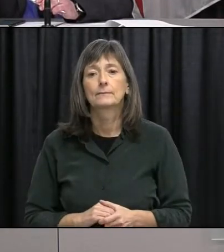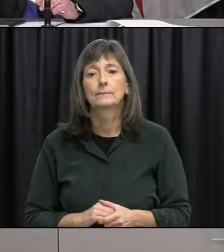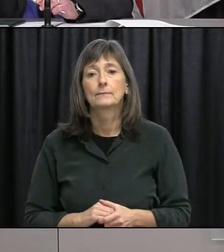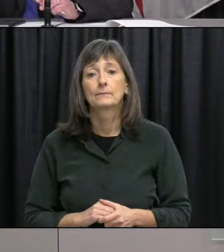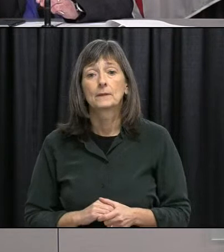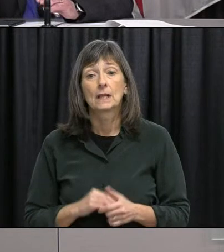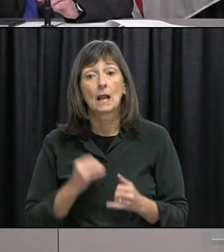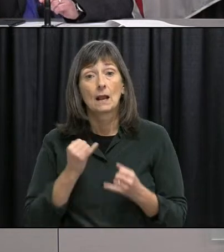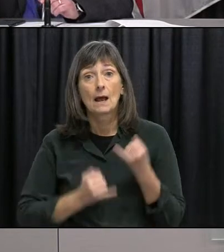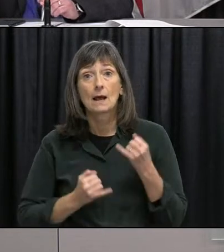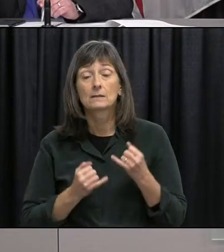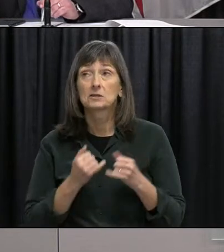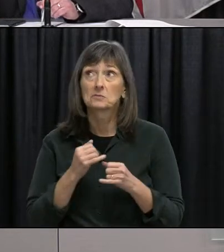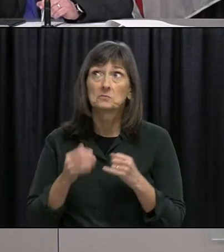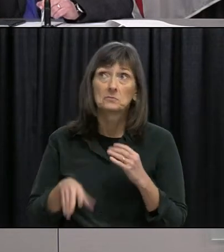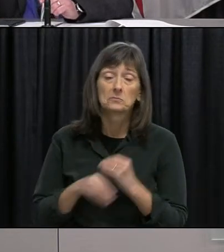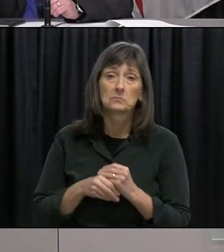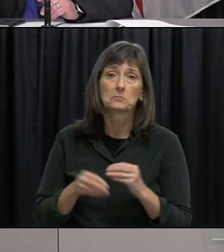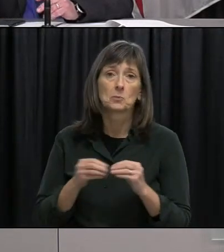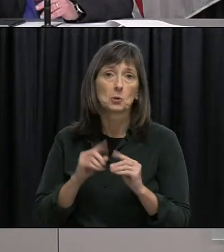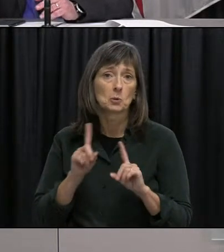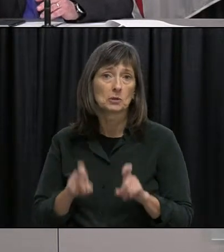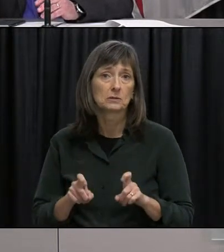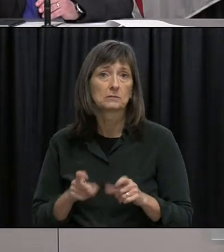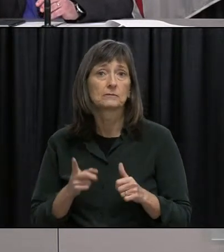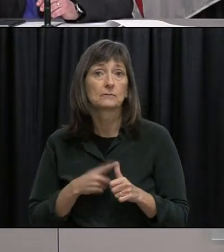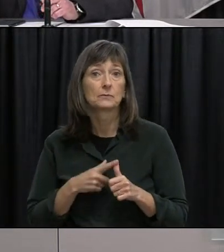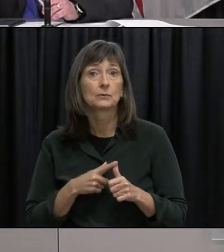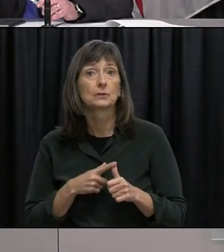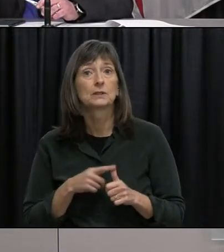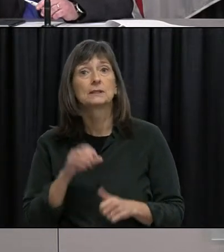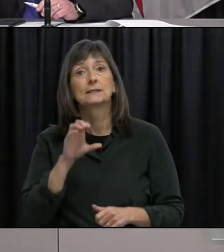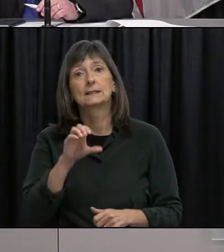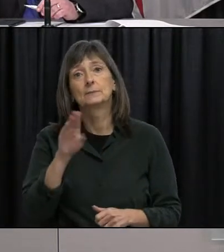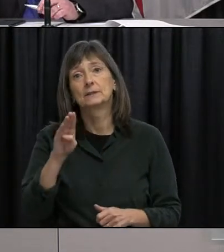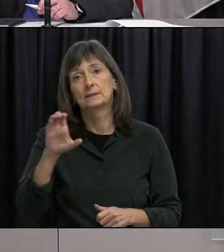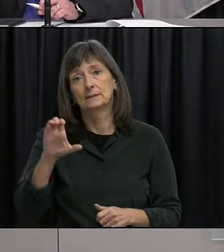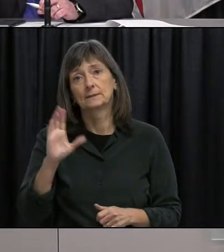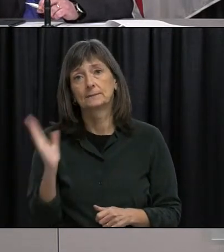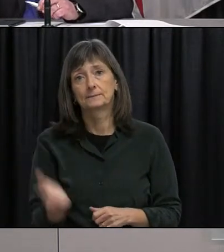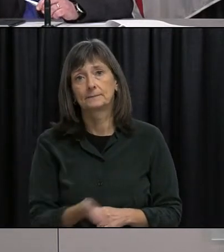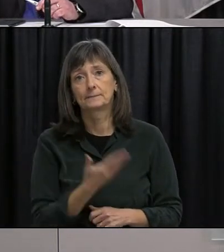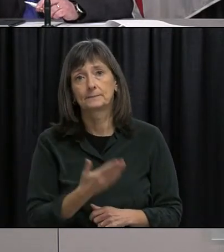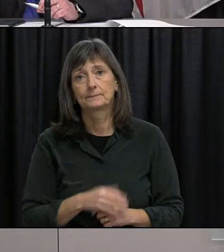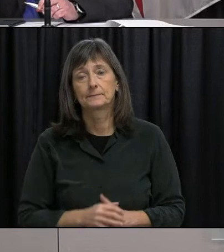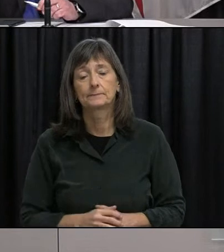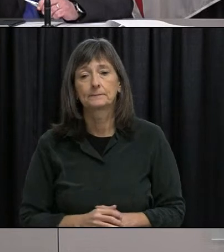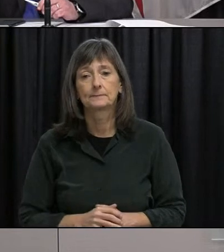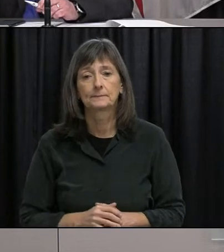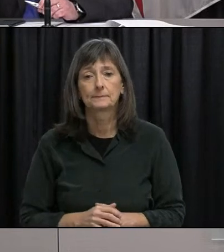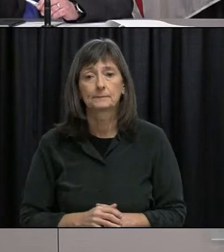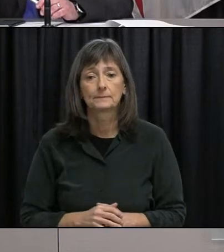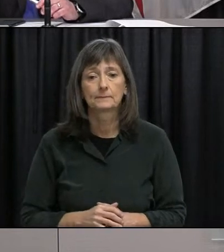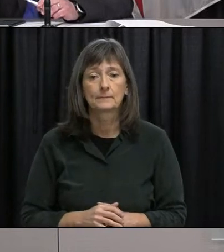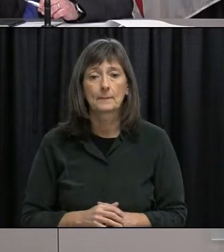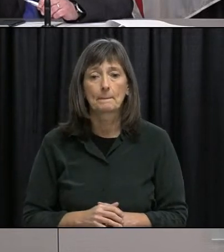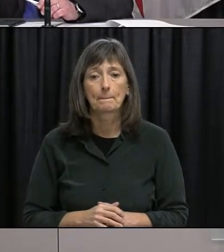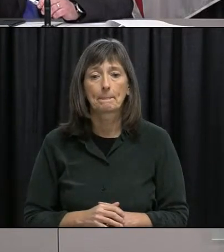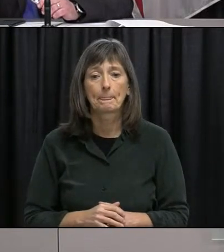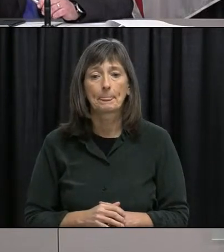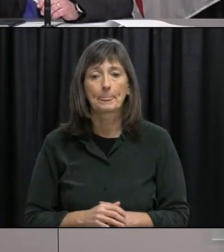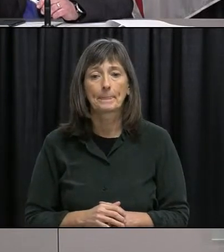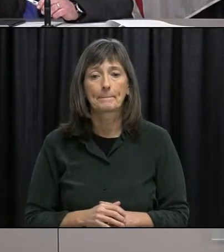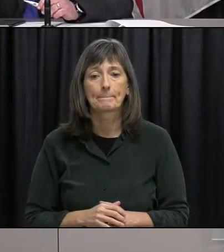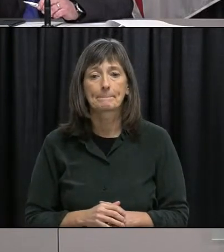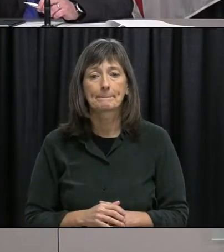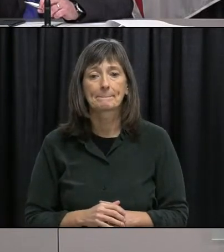any further questions. Our first questions are from Peter Cowan of CBC News. Please go ahead. Thanks. You've said